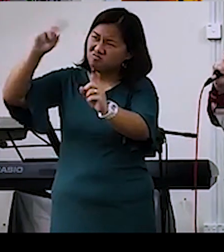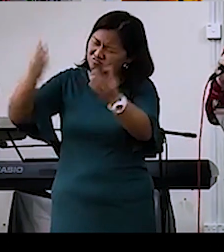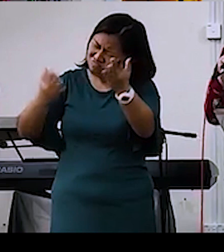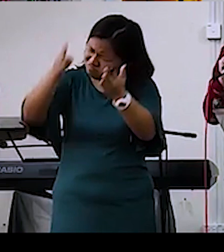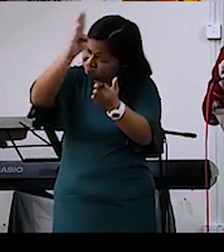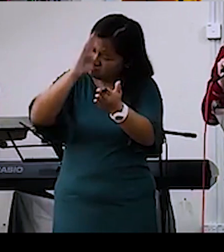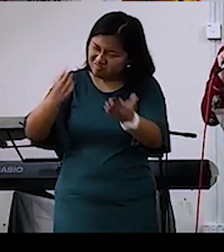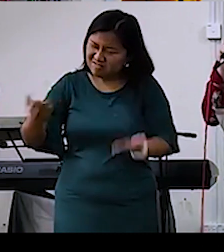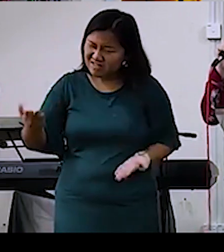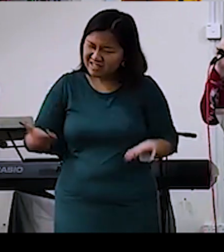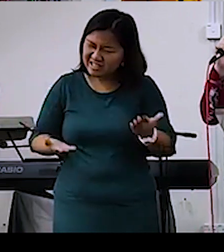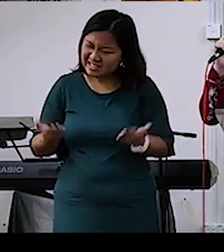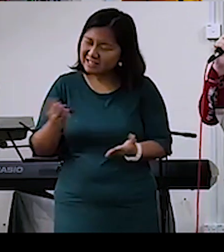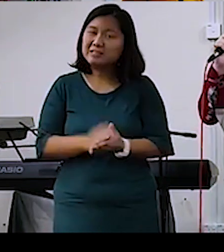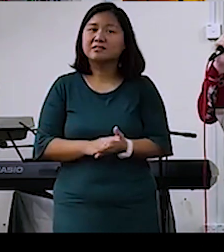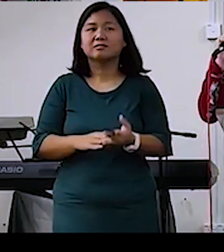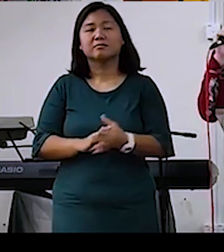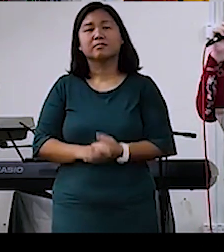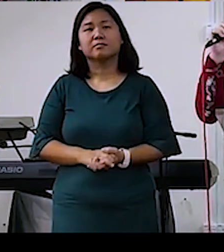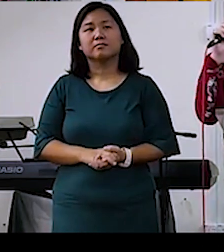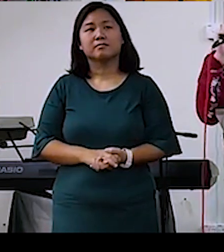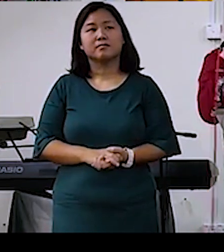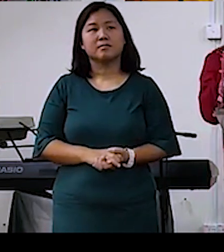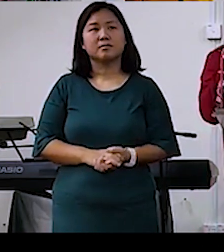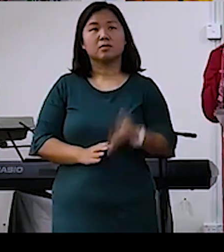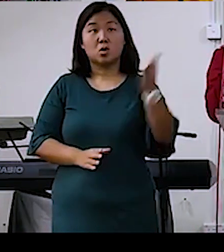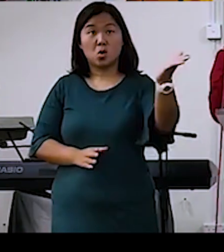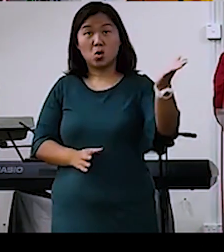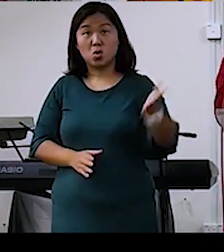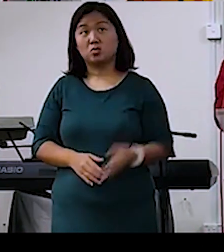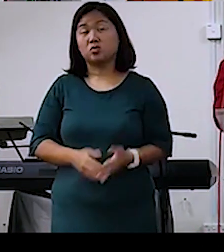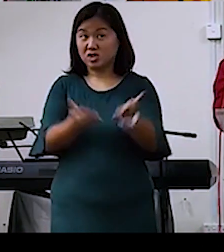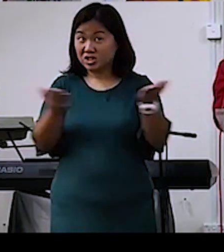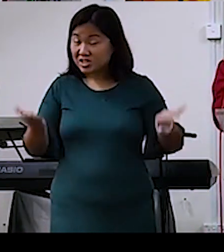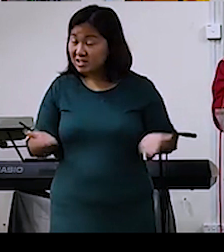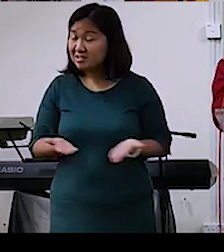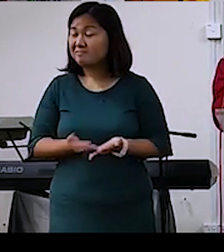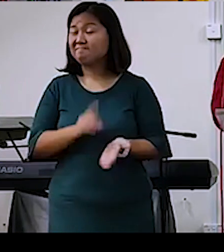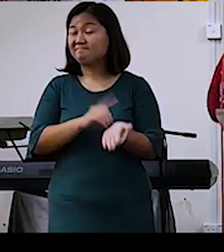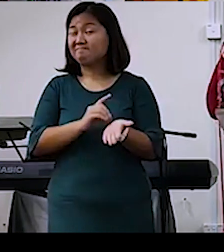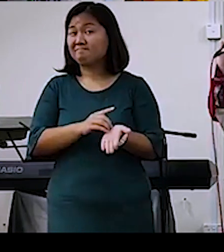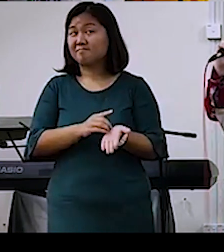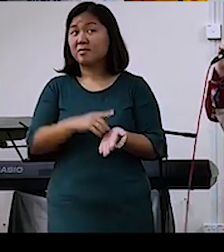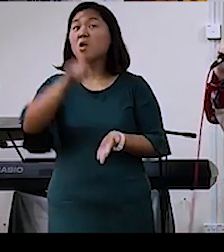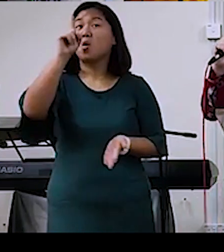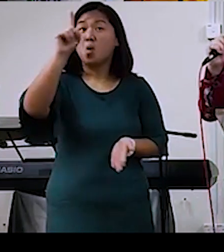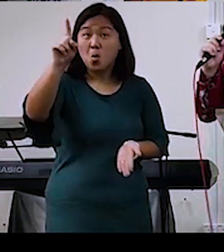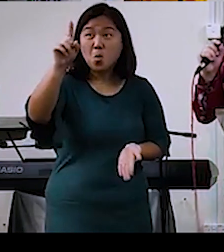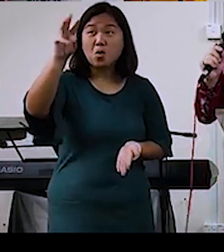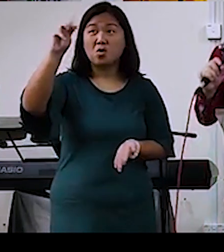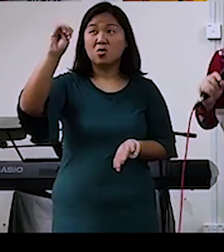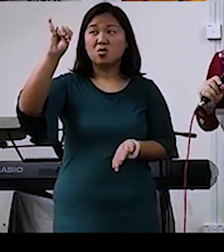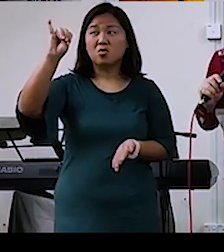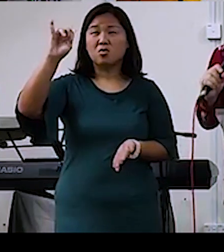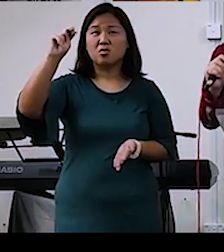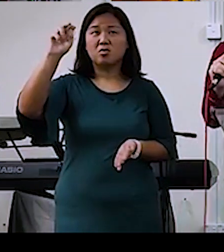it as Nike says. Who can say amen? And lo and behold, look, Kayla, Dr. Kayla is here. Hallelujah. Now, one ministry leads to many other